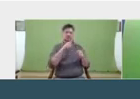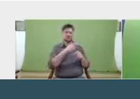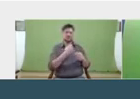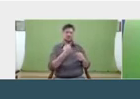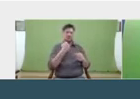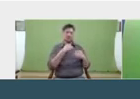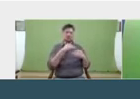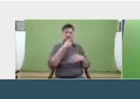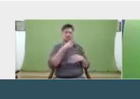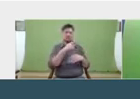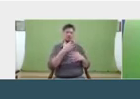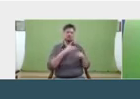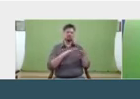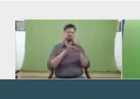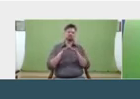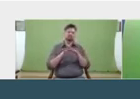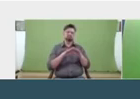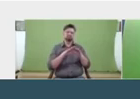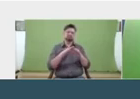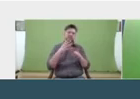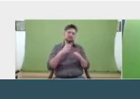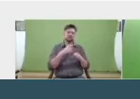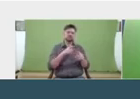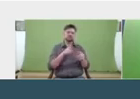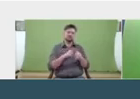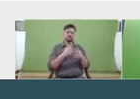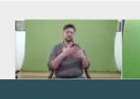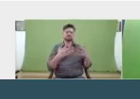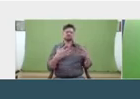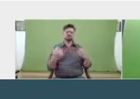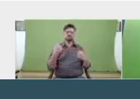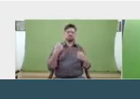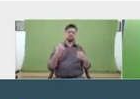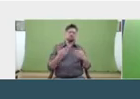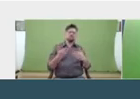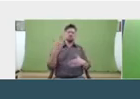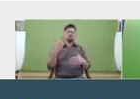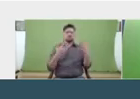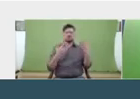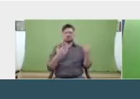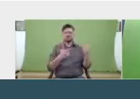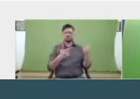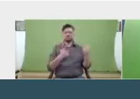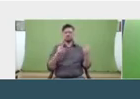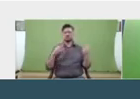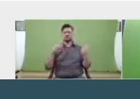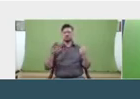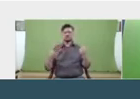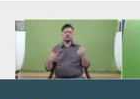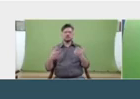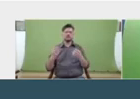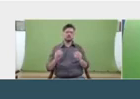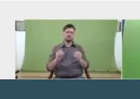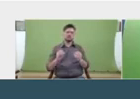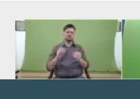power so votes land property money etc so anyway thankfully sena sena voices emerged very